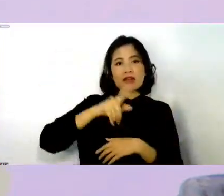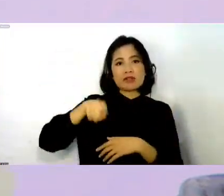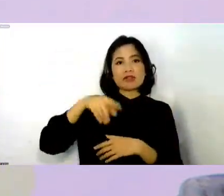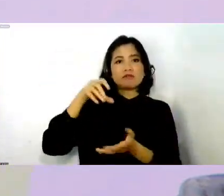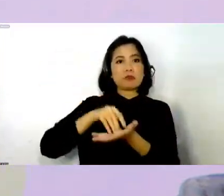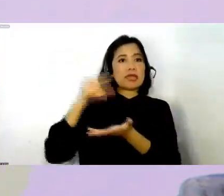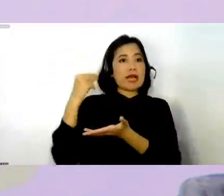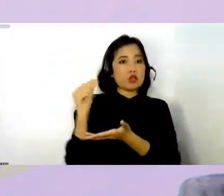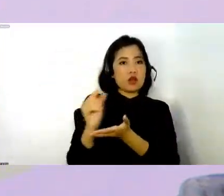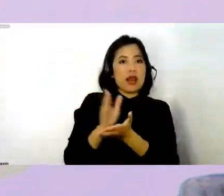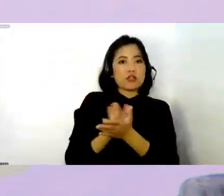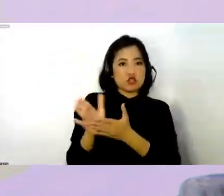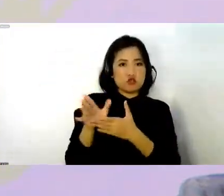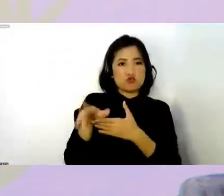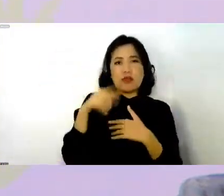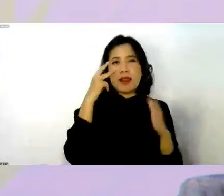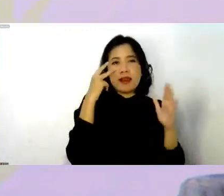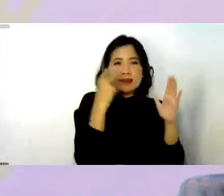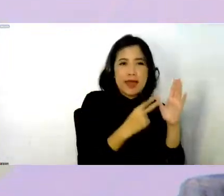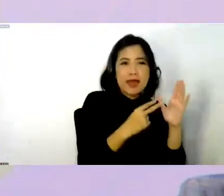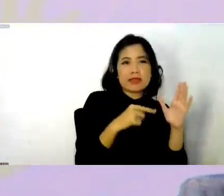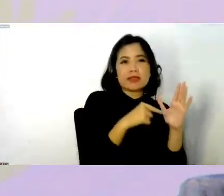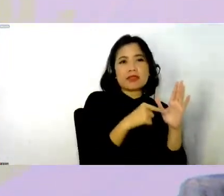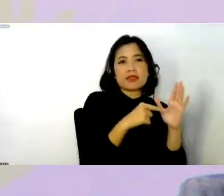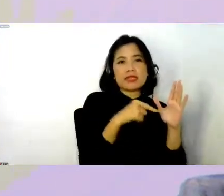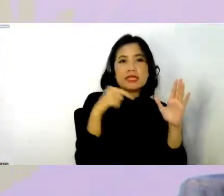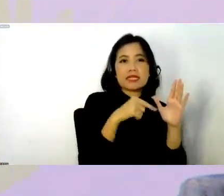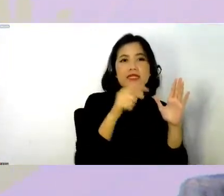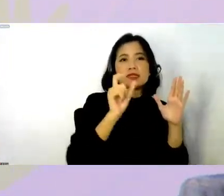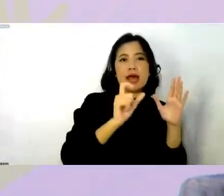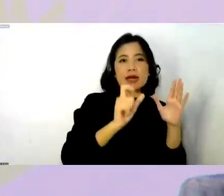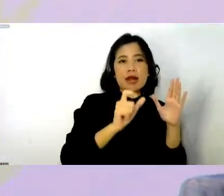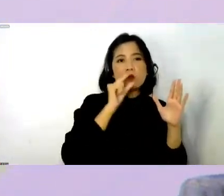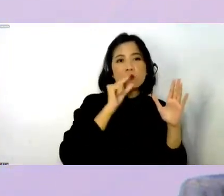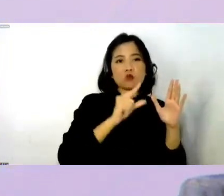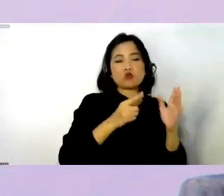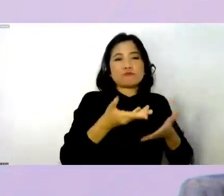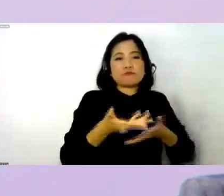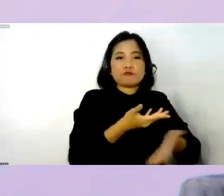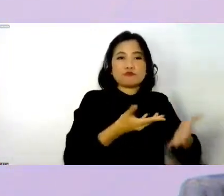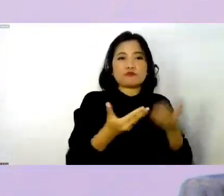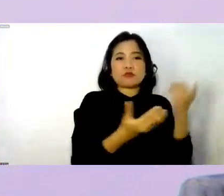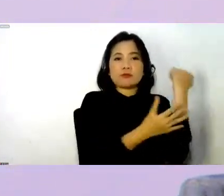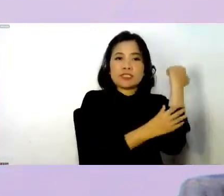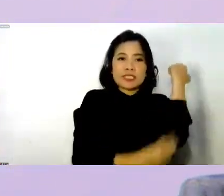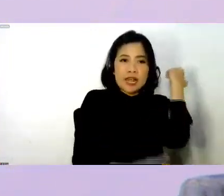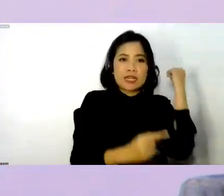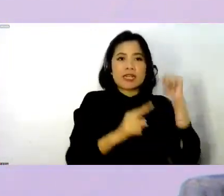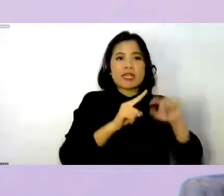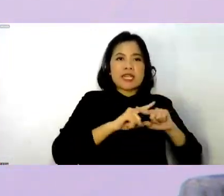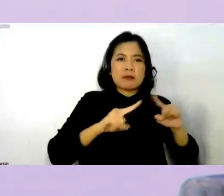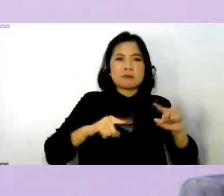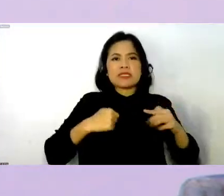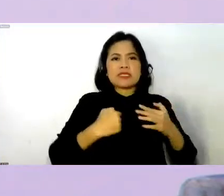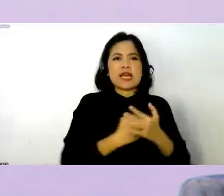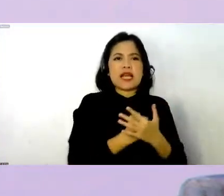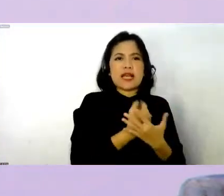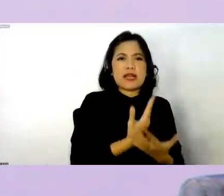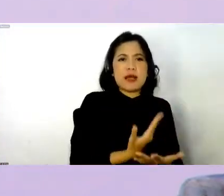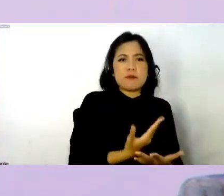Agency release, I think they release every 6 months, the